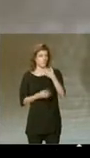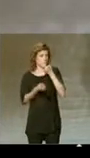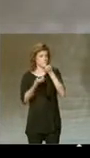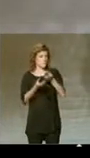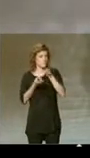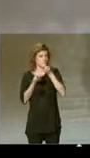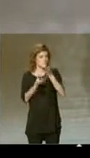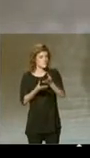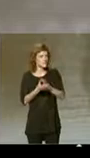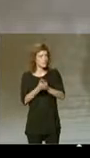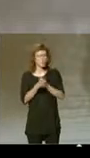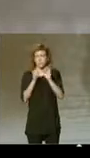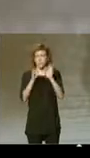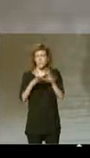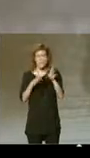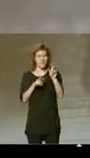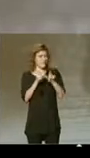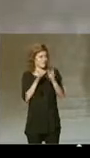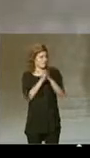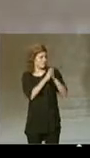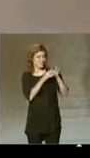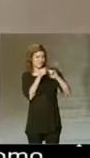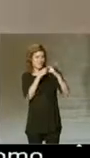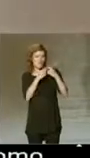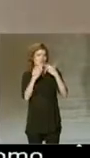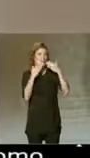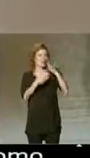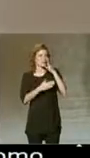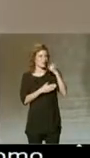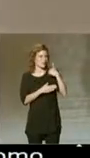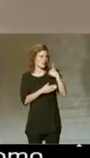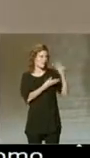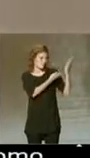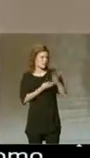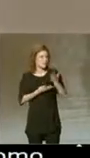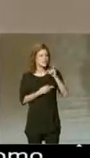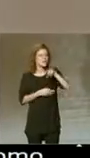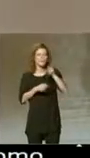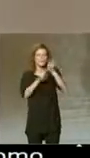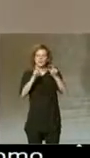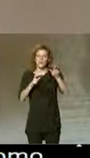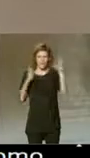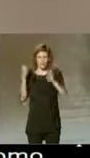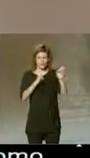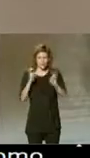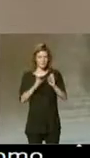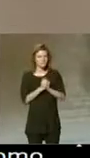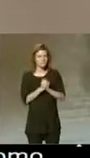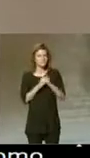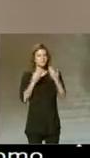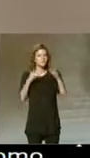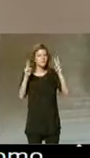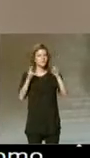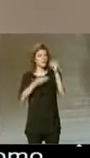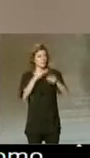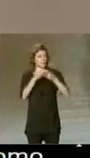Well, first of all, I'd like to thank you for having invited me, and I'd like to thank the